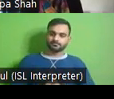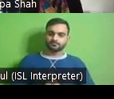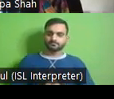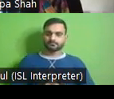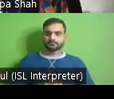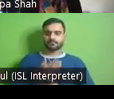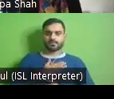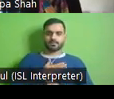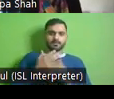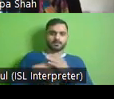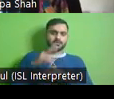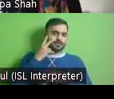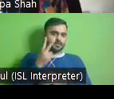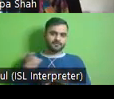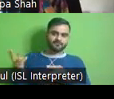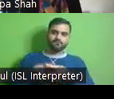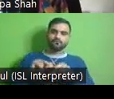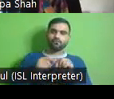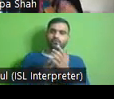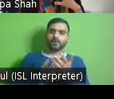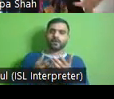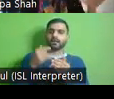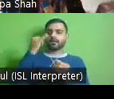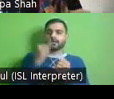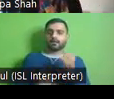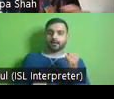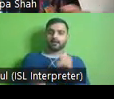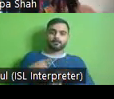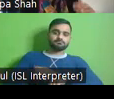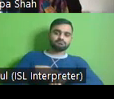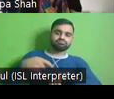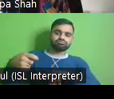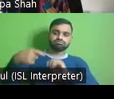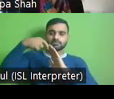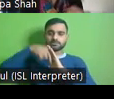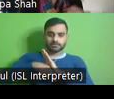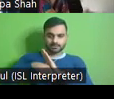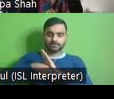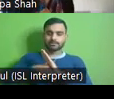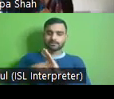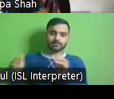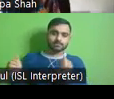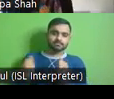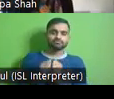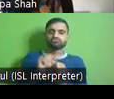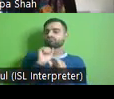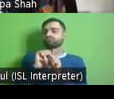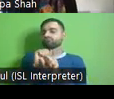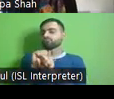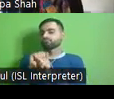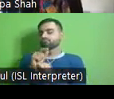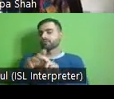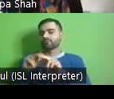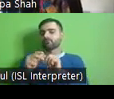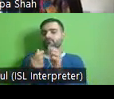My insights also come from the fact that my last long-term deep immersion fieldwork was in